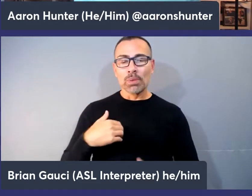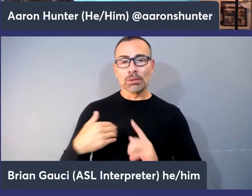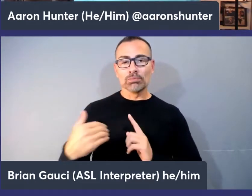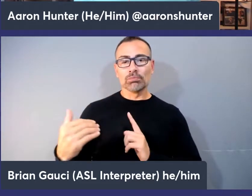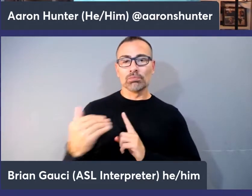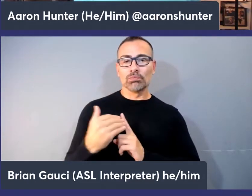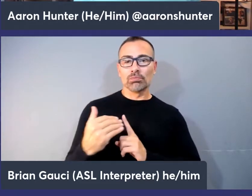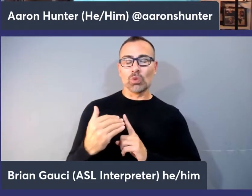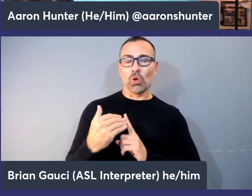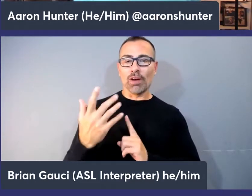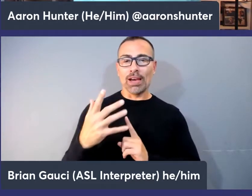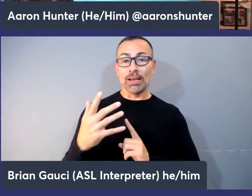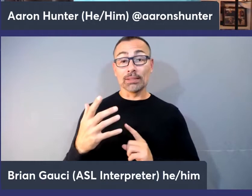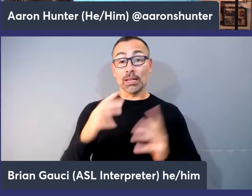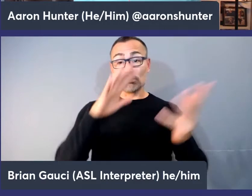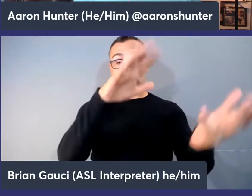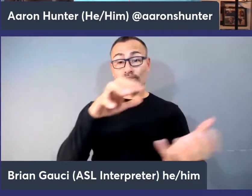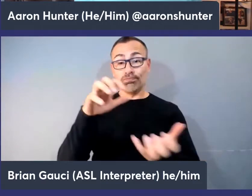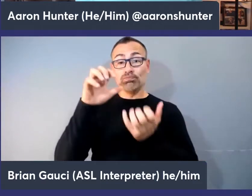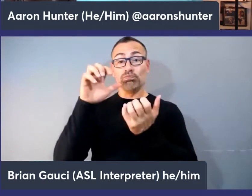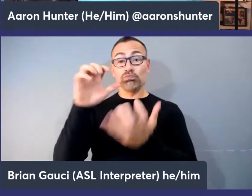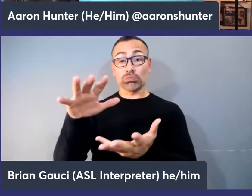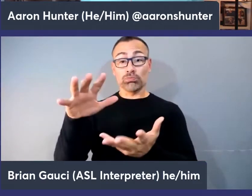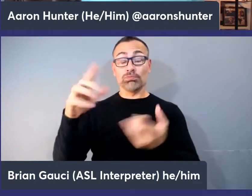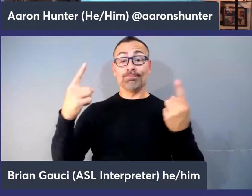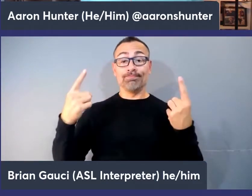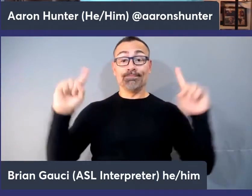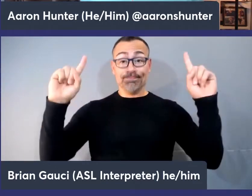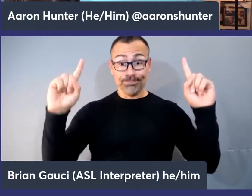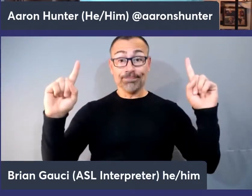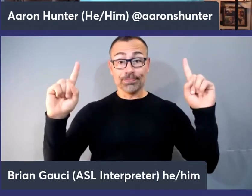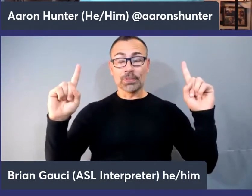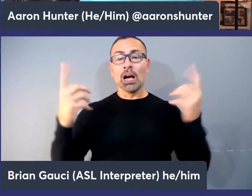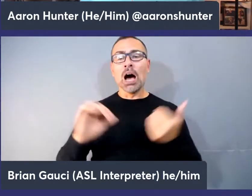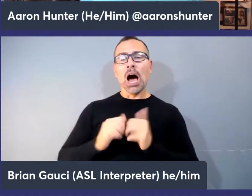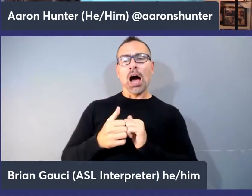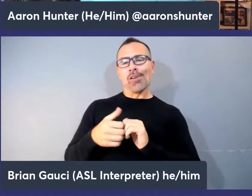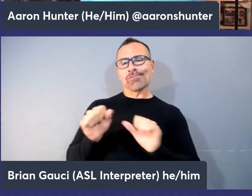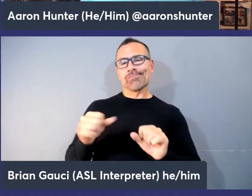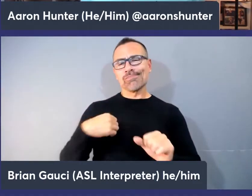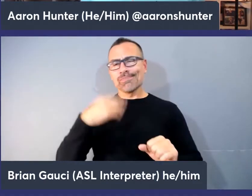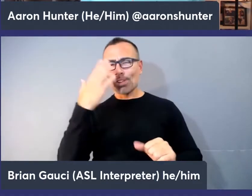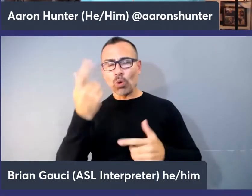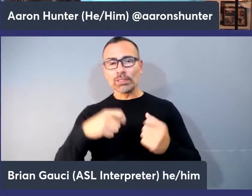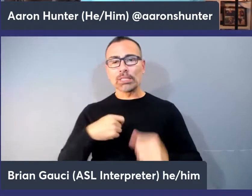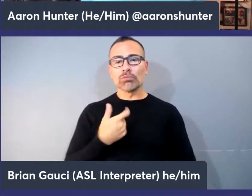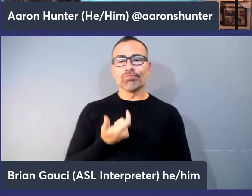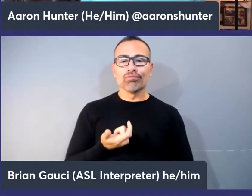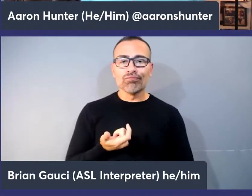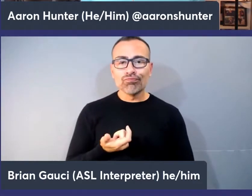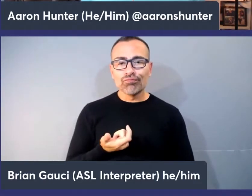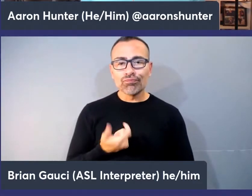their import has completed in a more effective manner than watching it like I yeah. would want to.